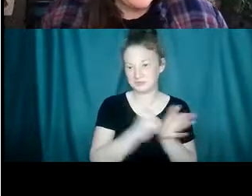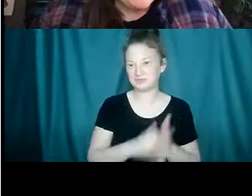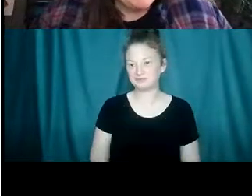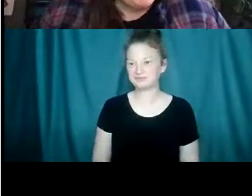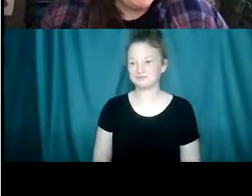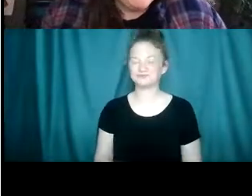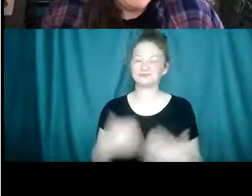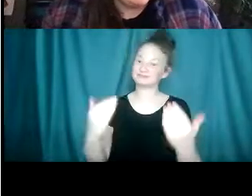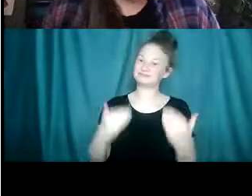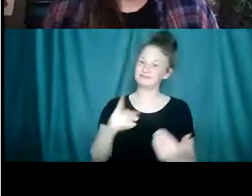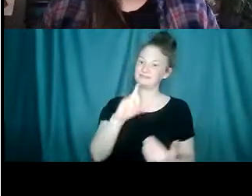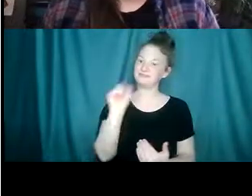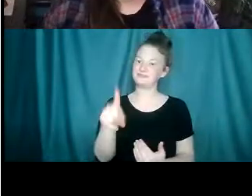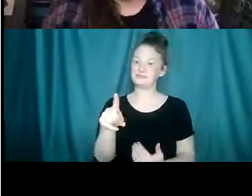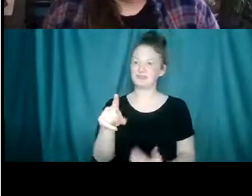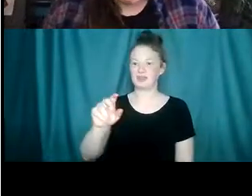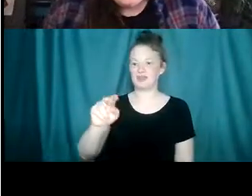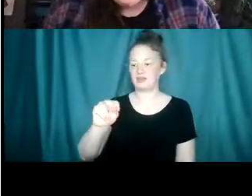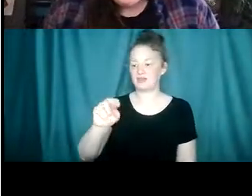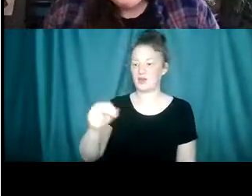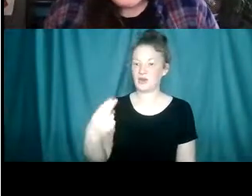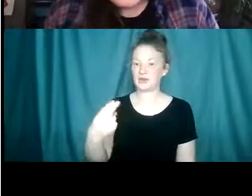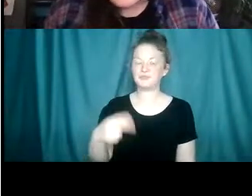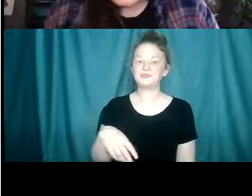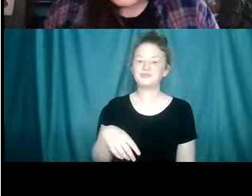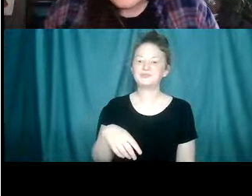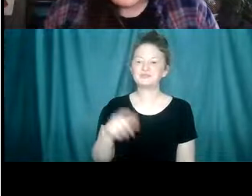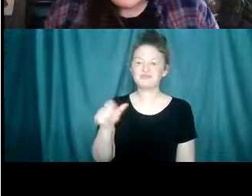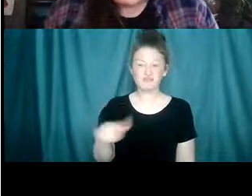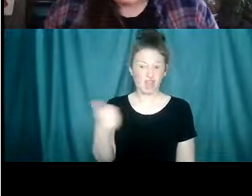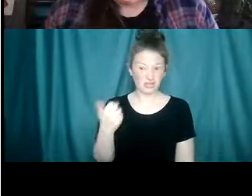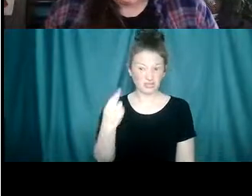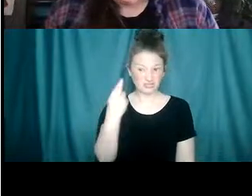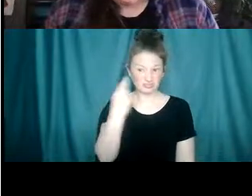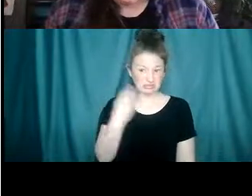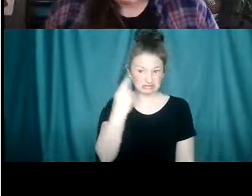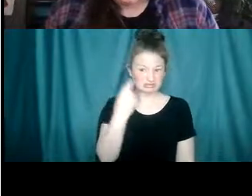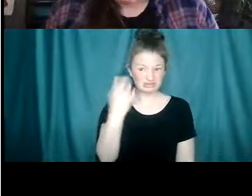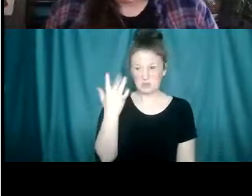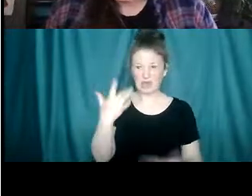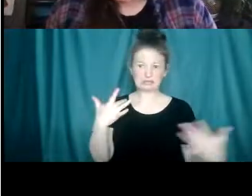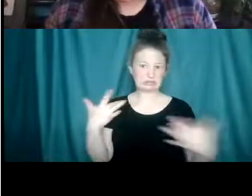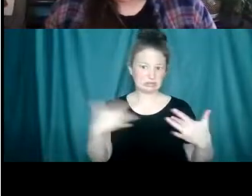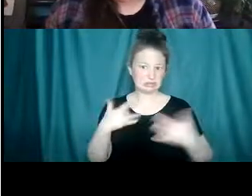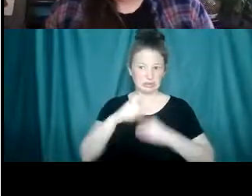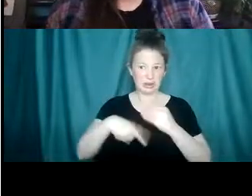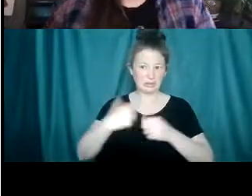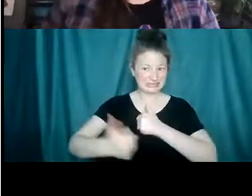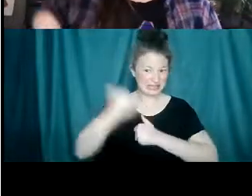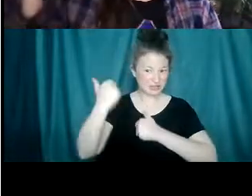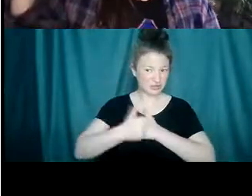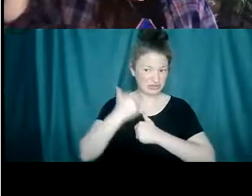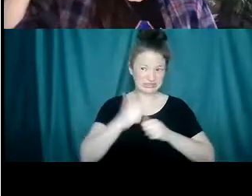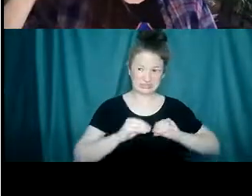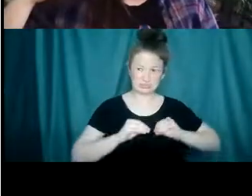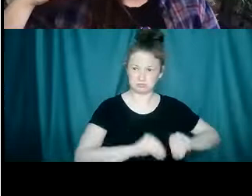is from Noah. Are there any other reasons why there are concerns about the dangers of CO2 storage,